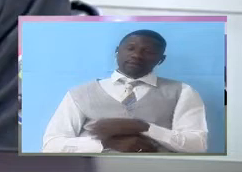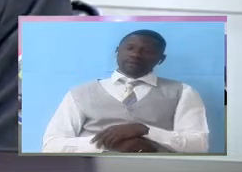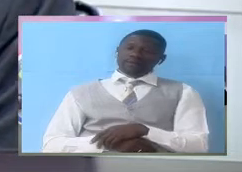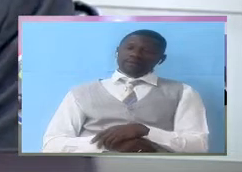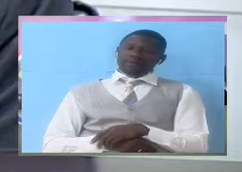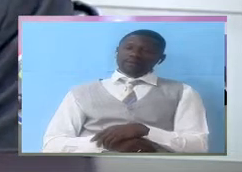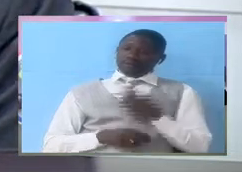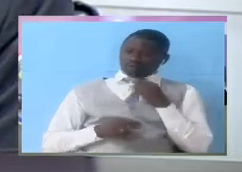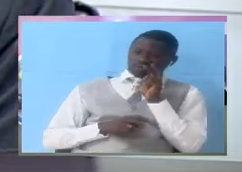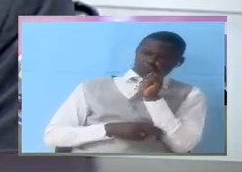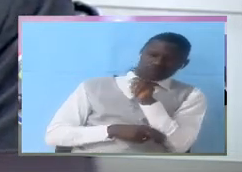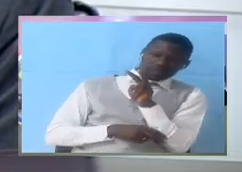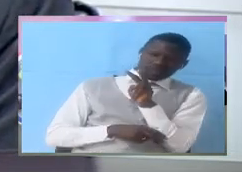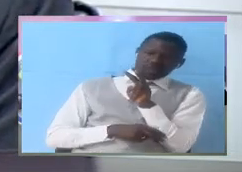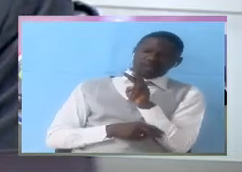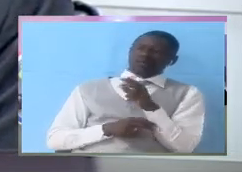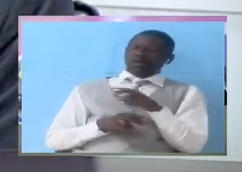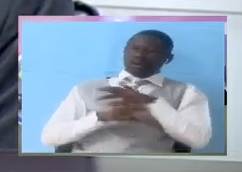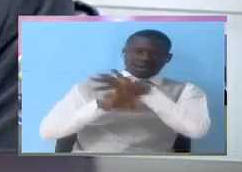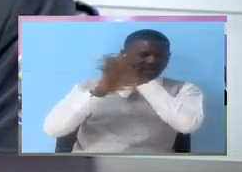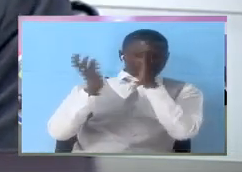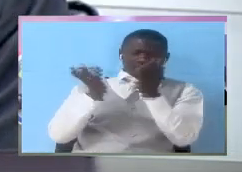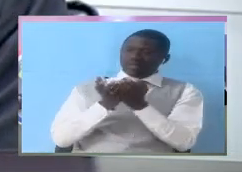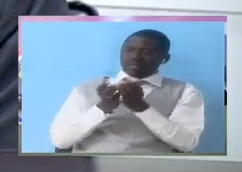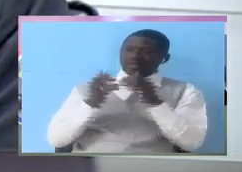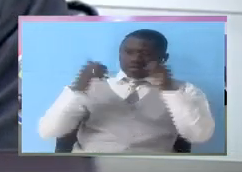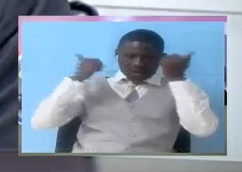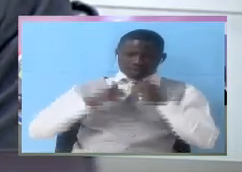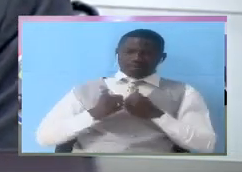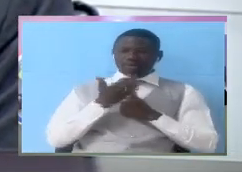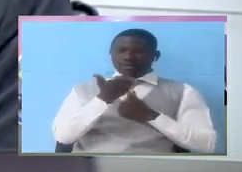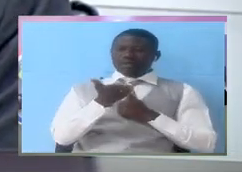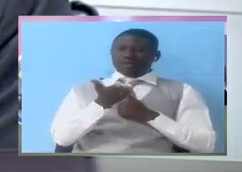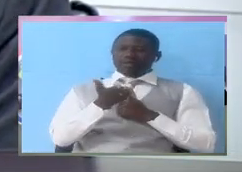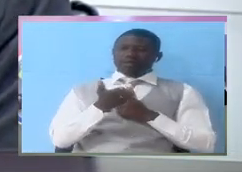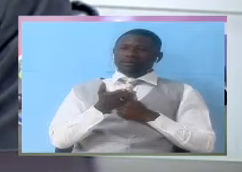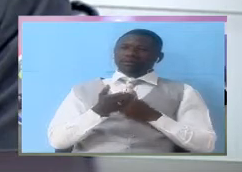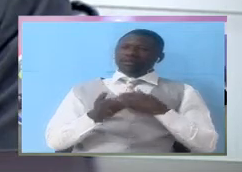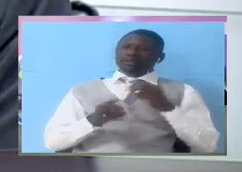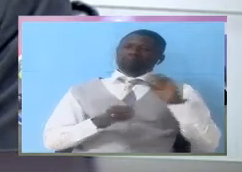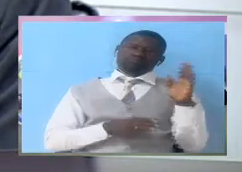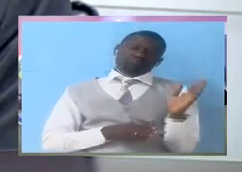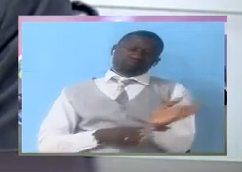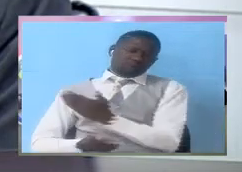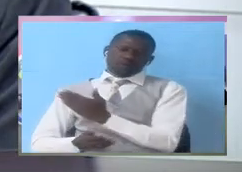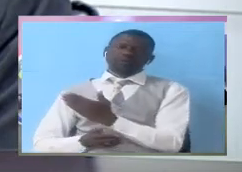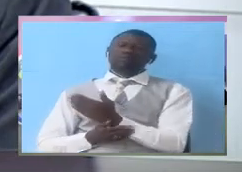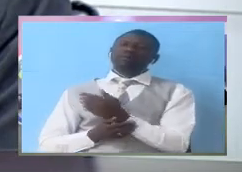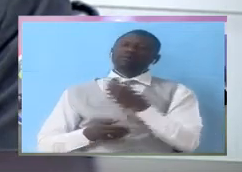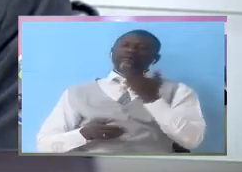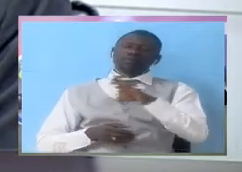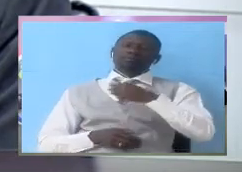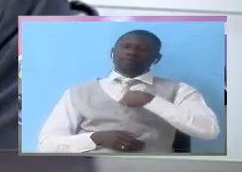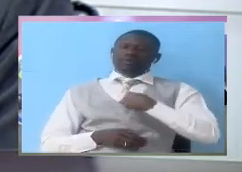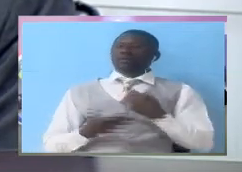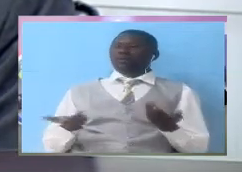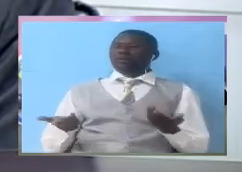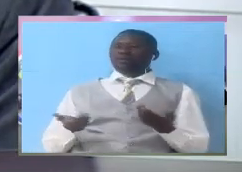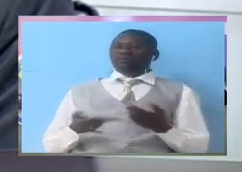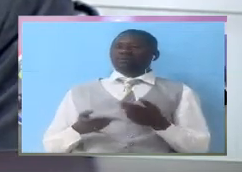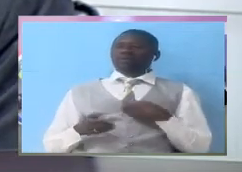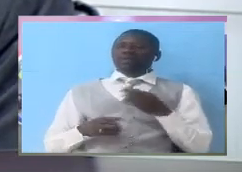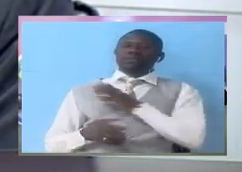overseeing aspect of it. Di wara bayyi xel li ñuy doxalé. Hijacked. Dal di won nañu ko nangu ci suma ron. By